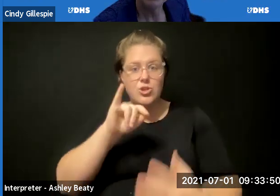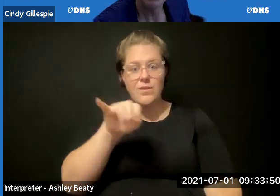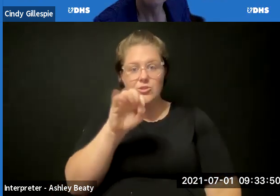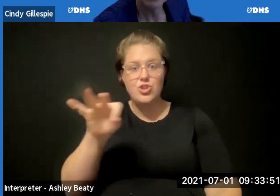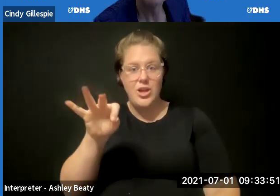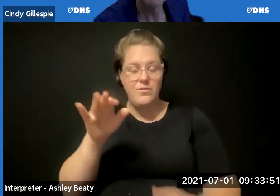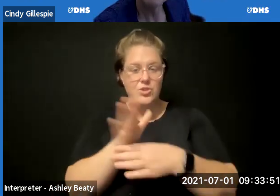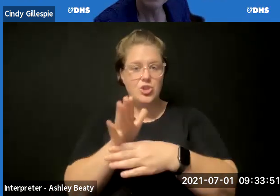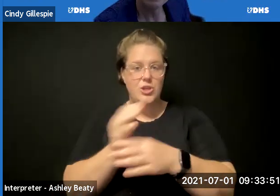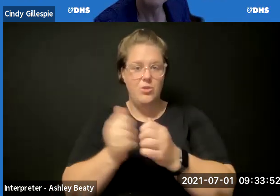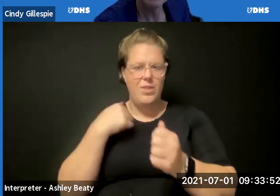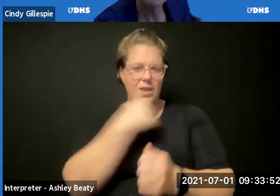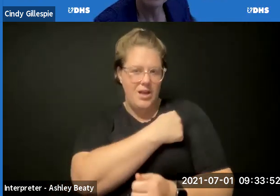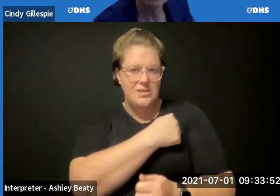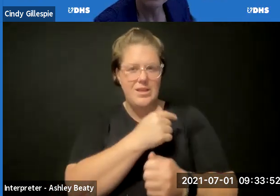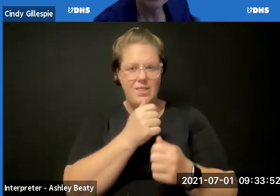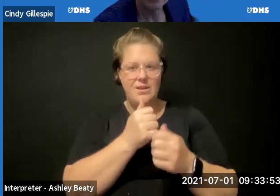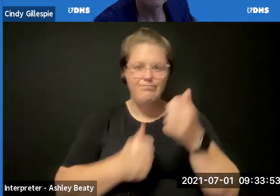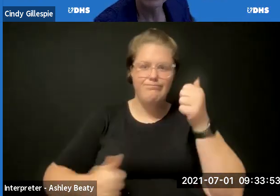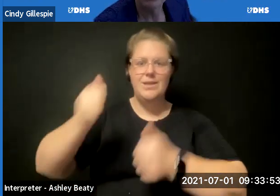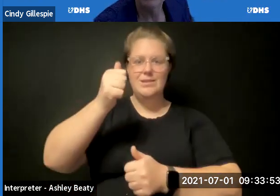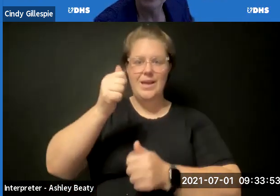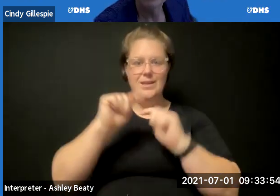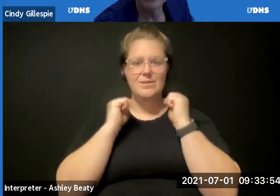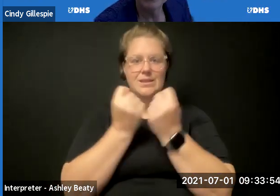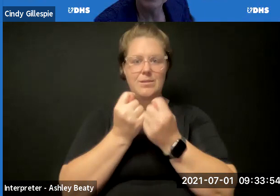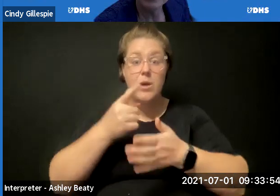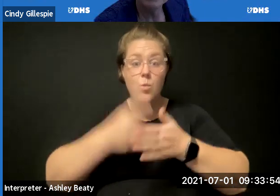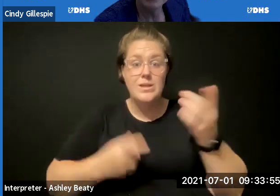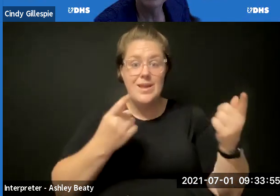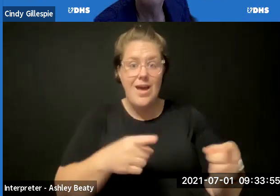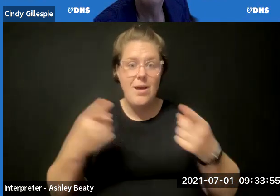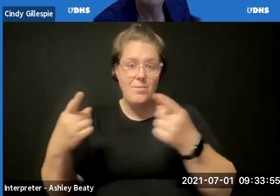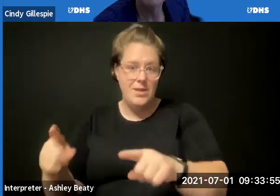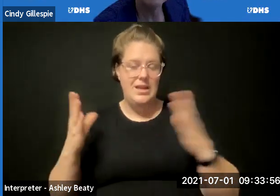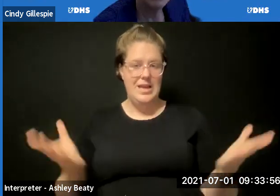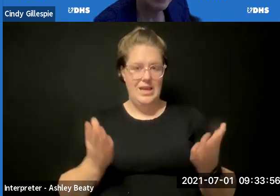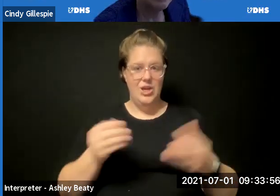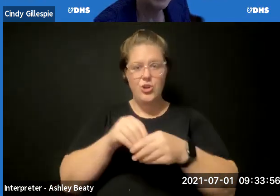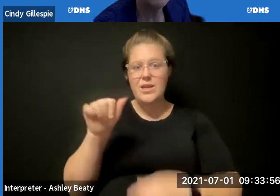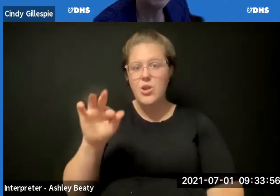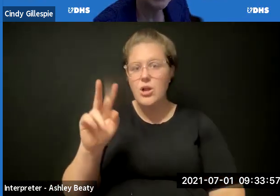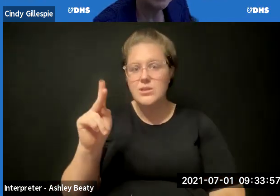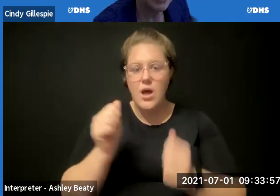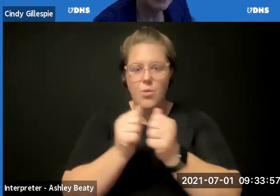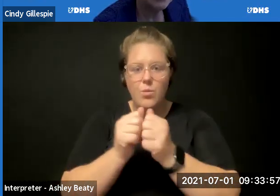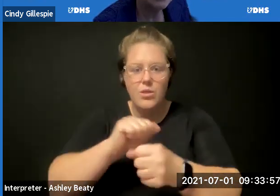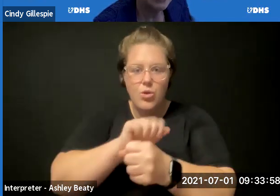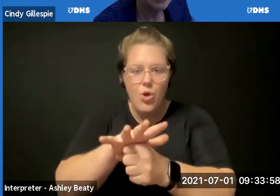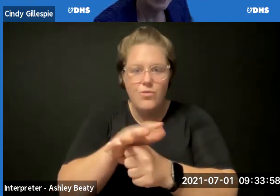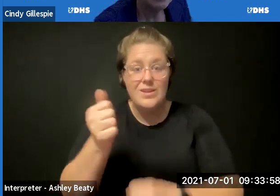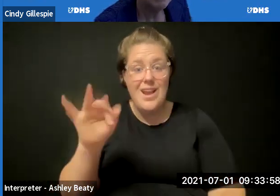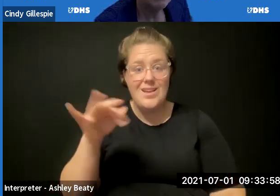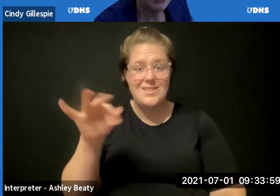team around what is happening here in Arkansas regarding COVID-19 and the variants and the rise in